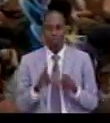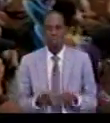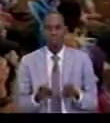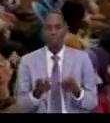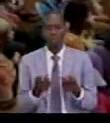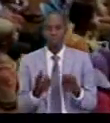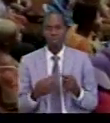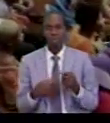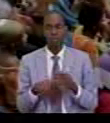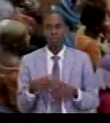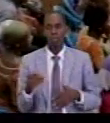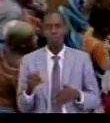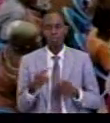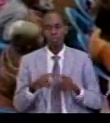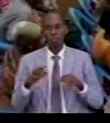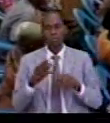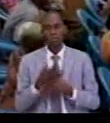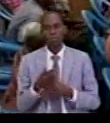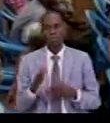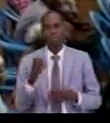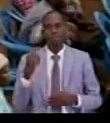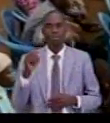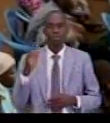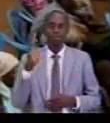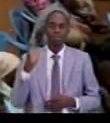The testimony.